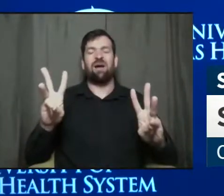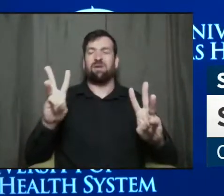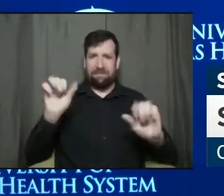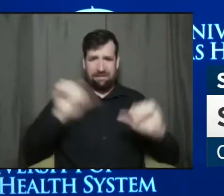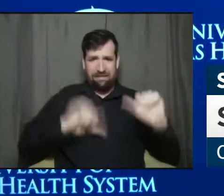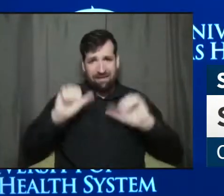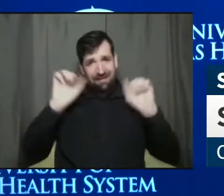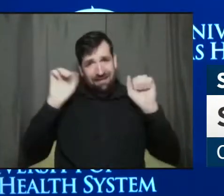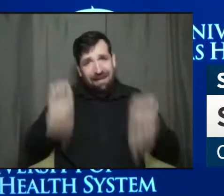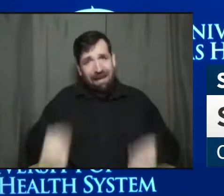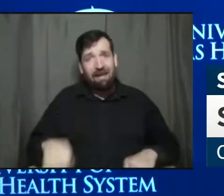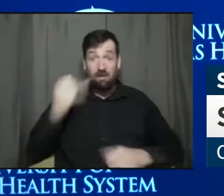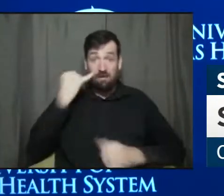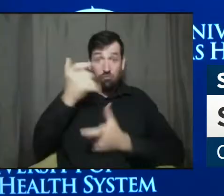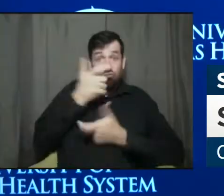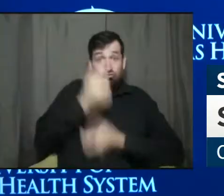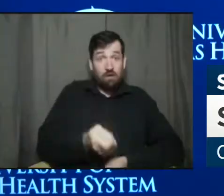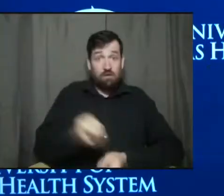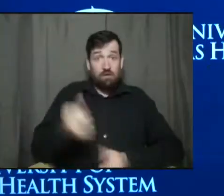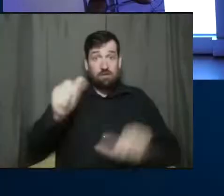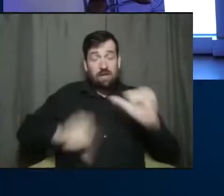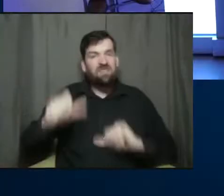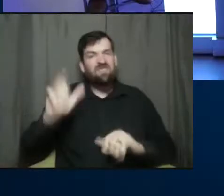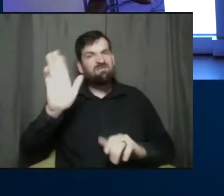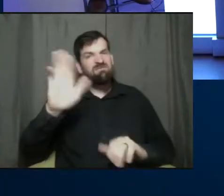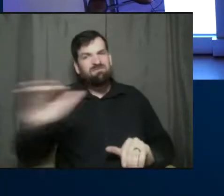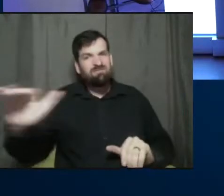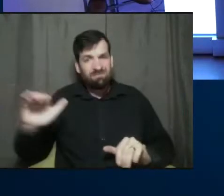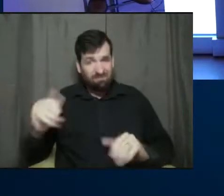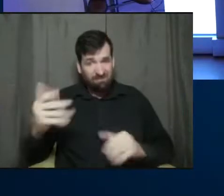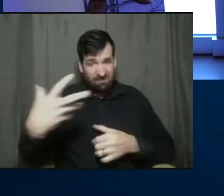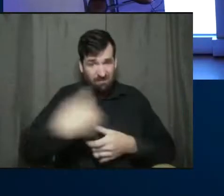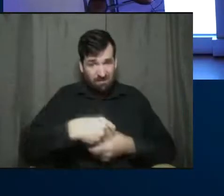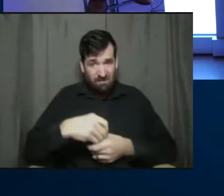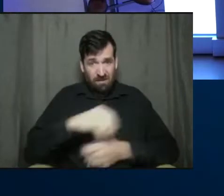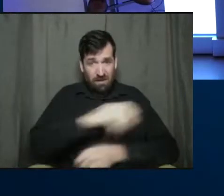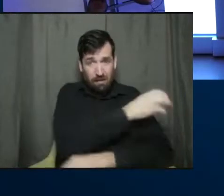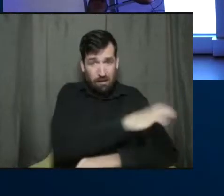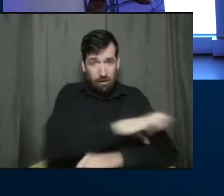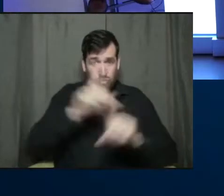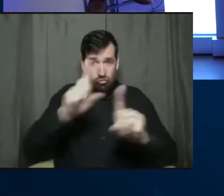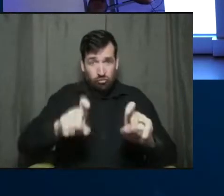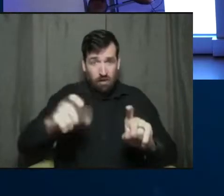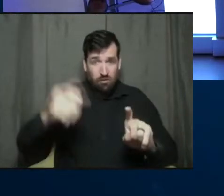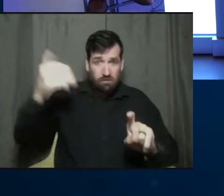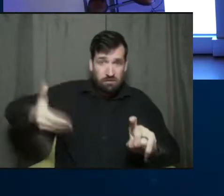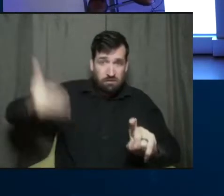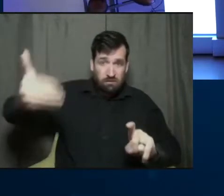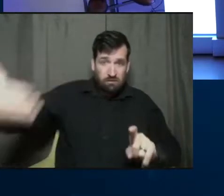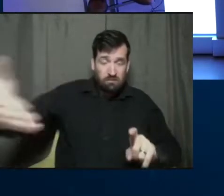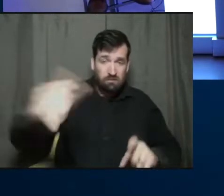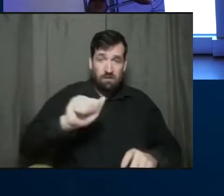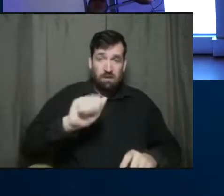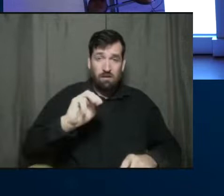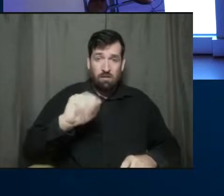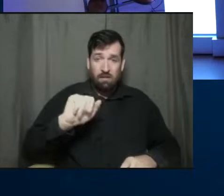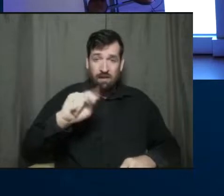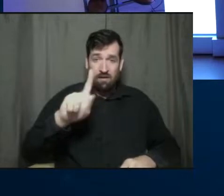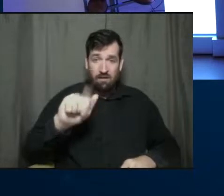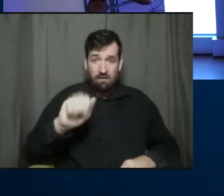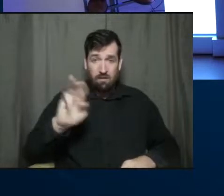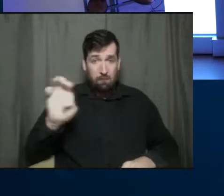trust the science. Guys, have you been participants in clinical trials along the way? Amanda, Ben, have you participated in some research trials?